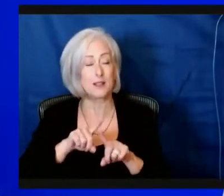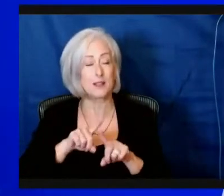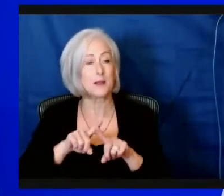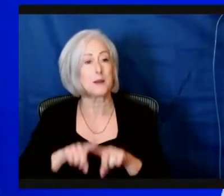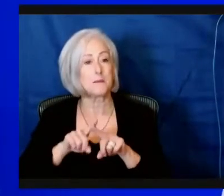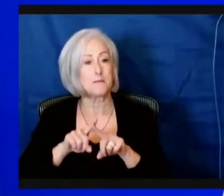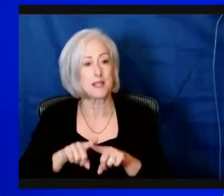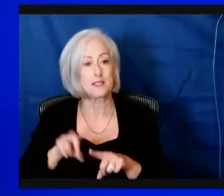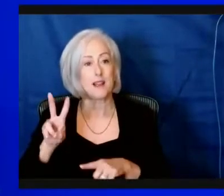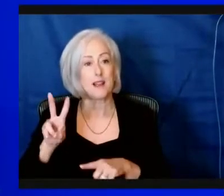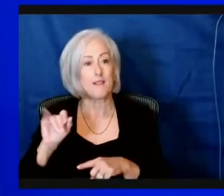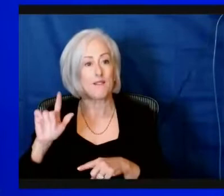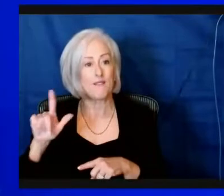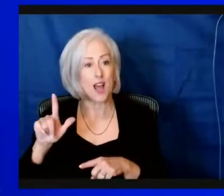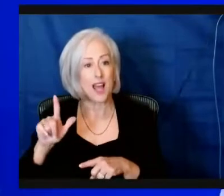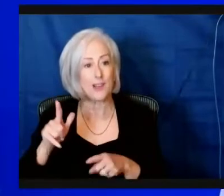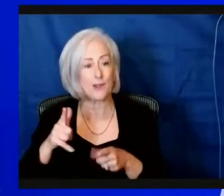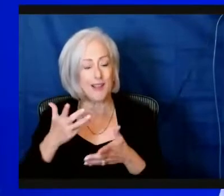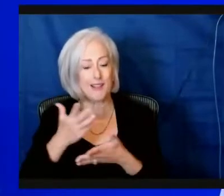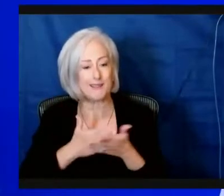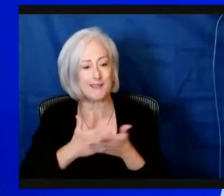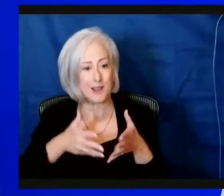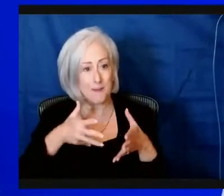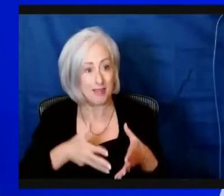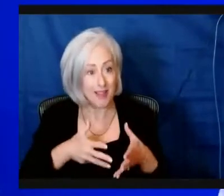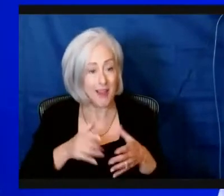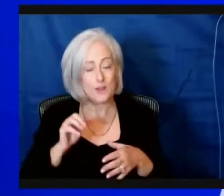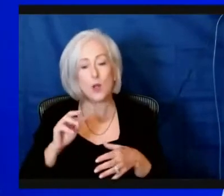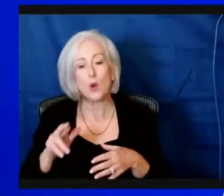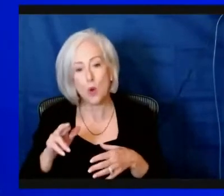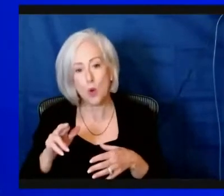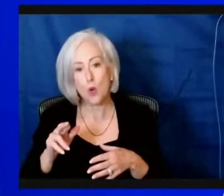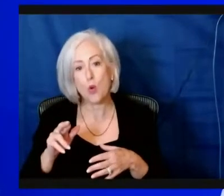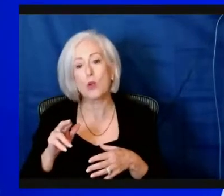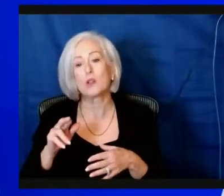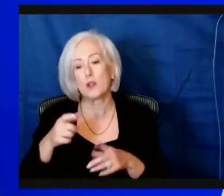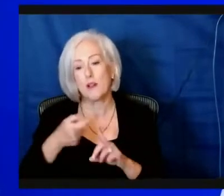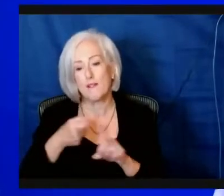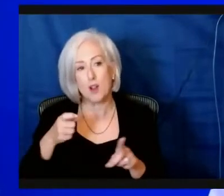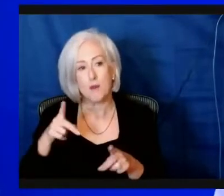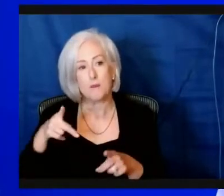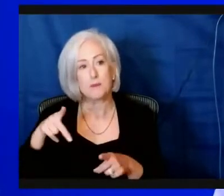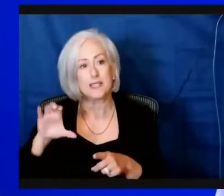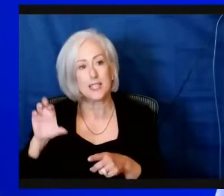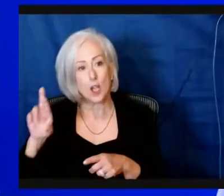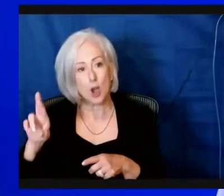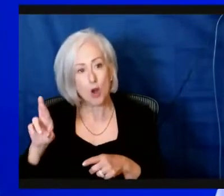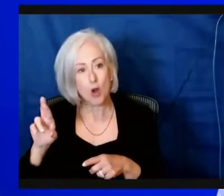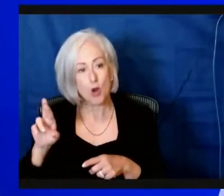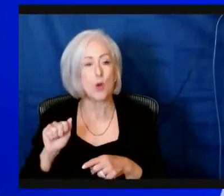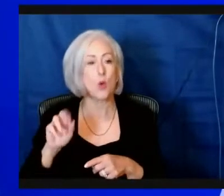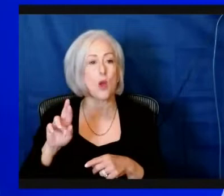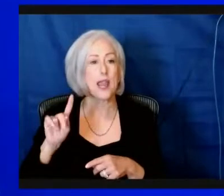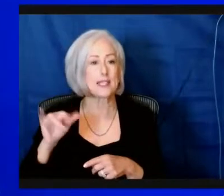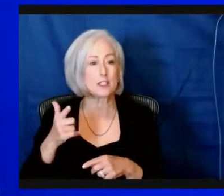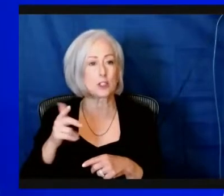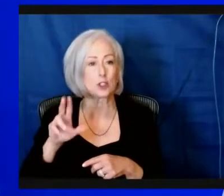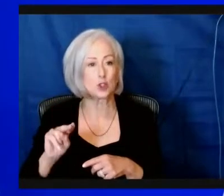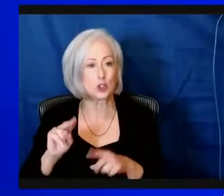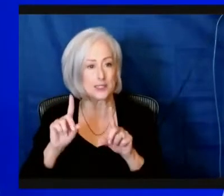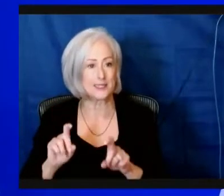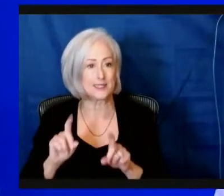by PCR testing or antigen testing, but we also do understand that more than likely the antigen